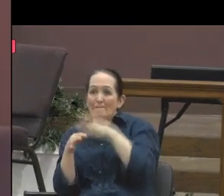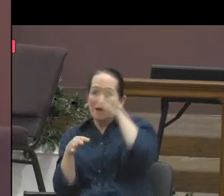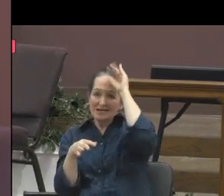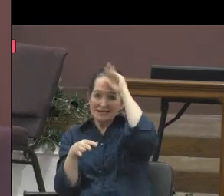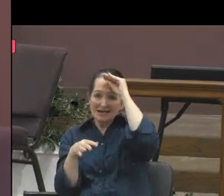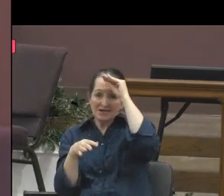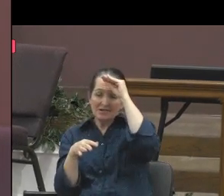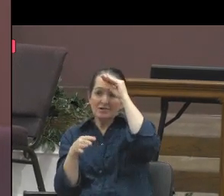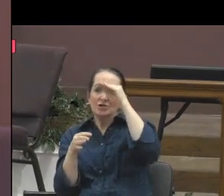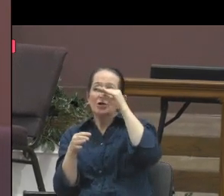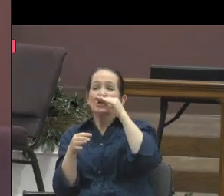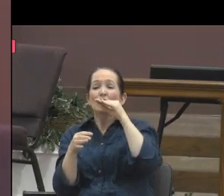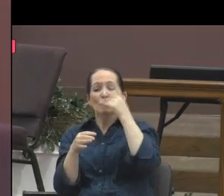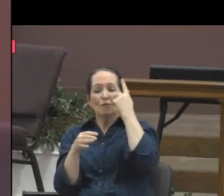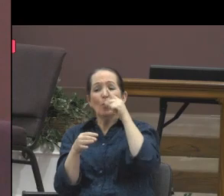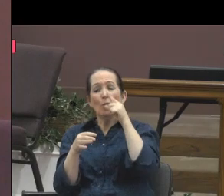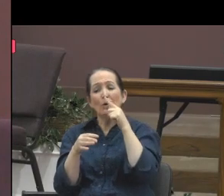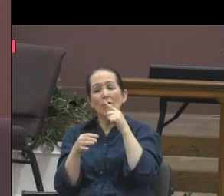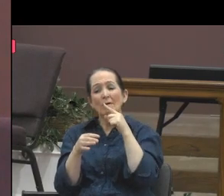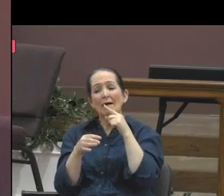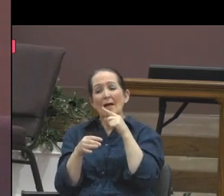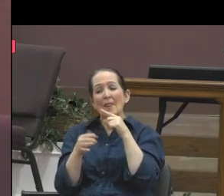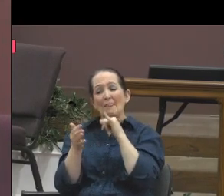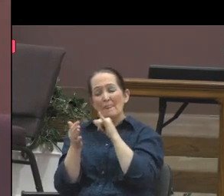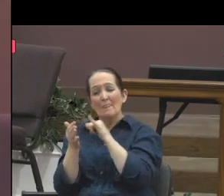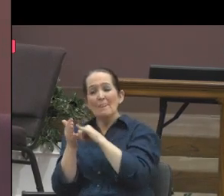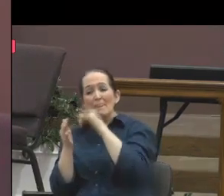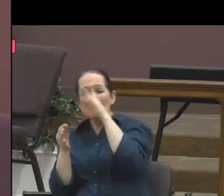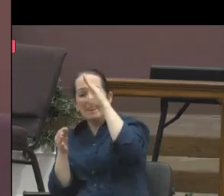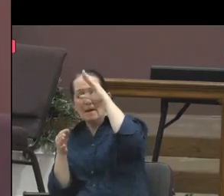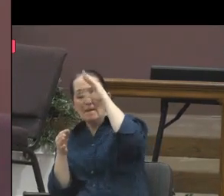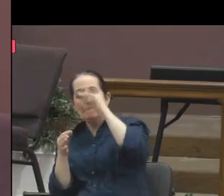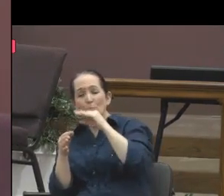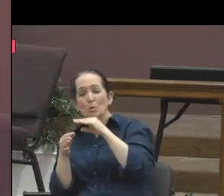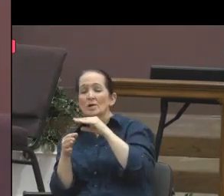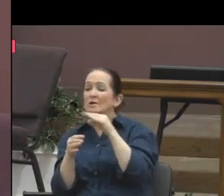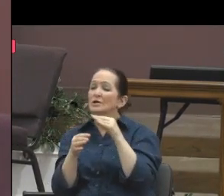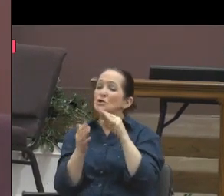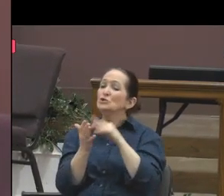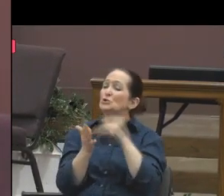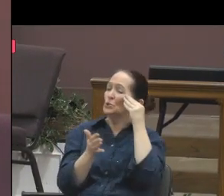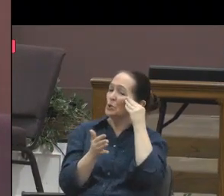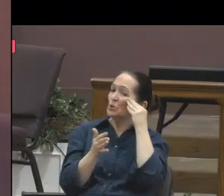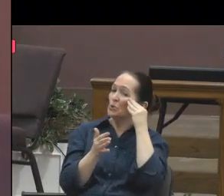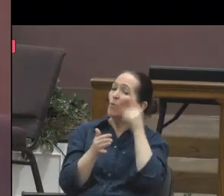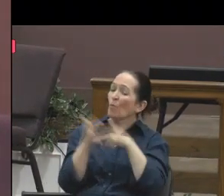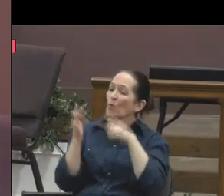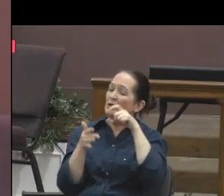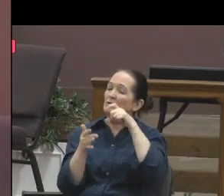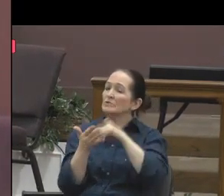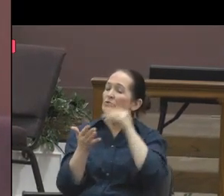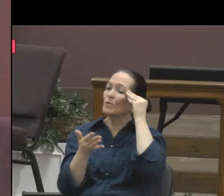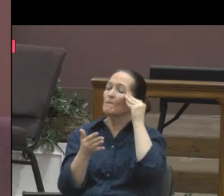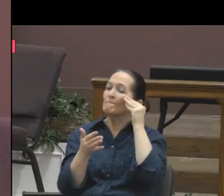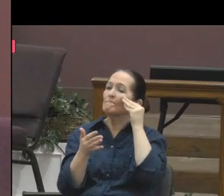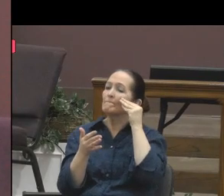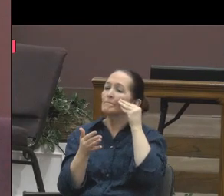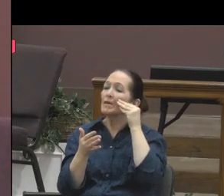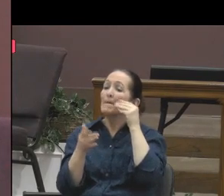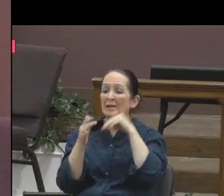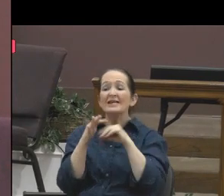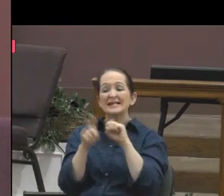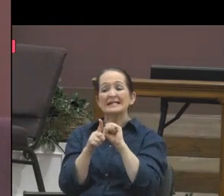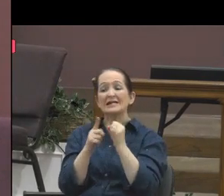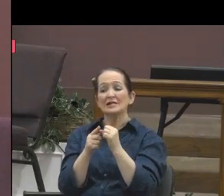to learn what he needs to learn. But in the society we live in the picture that God has given